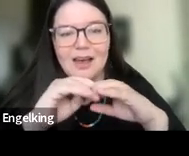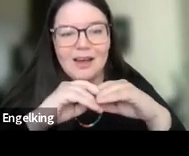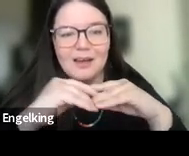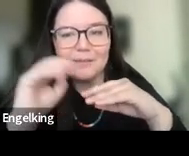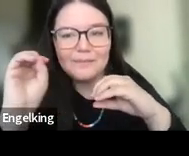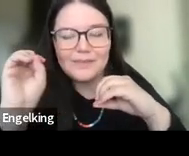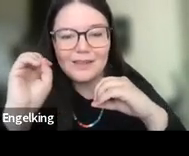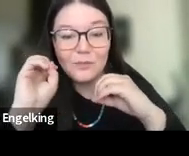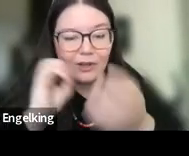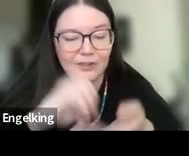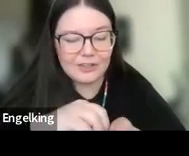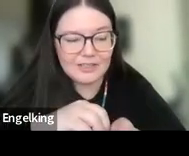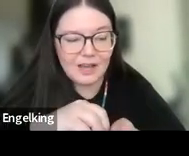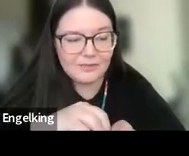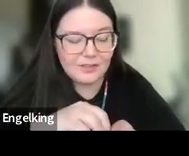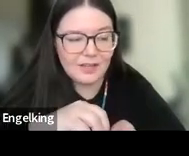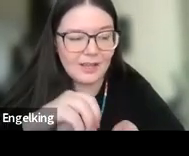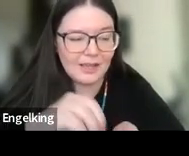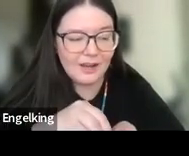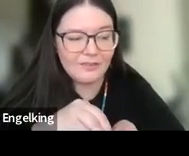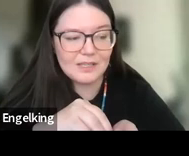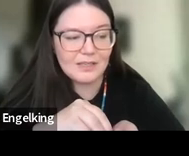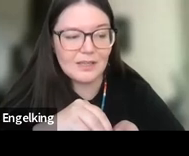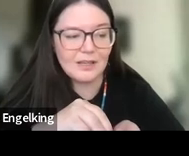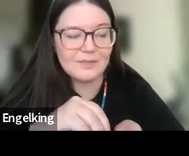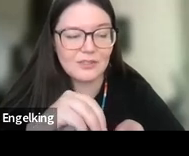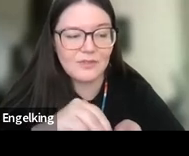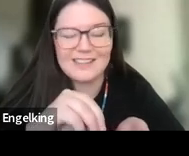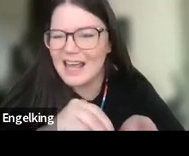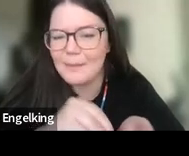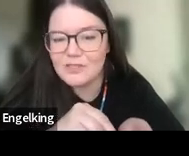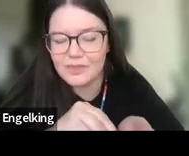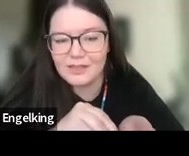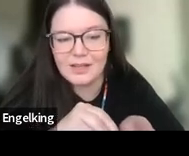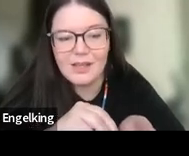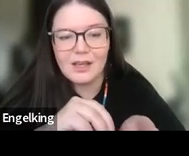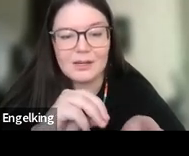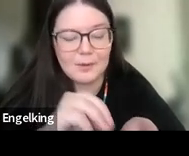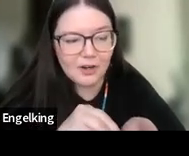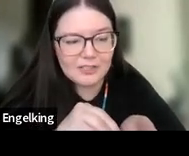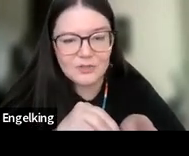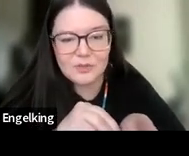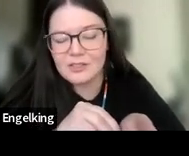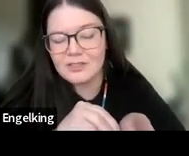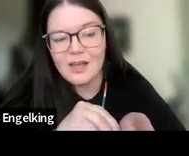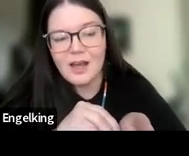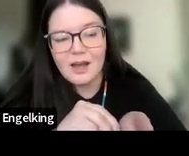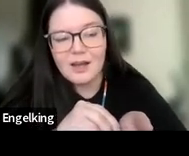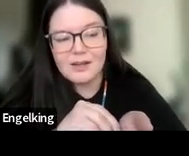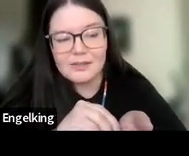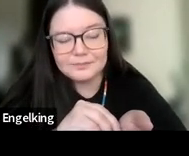true. Well, there is often and can often be sexual violence that happens within intimate partner sexual